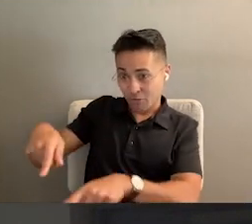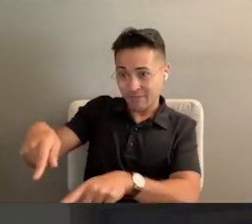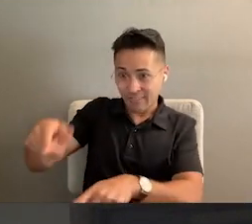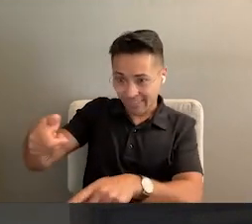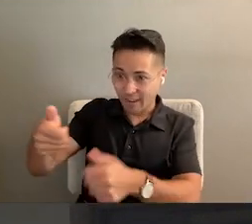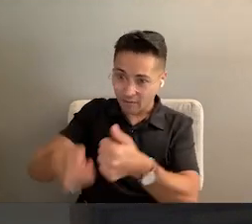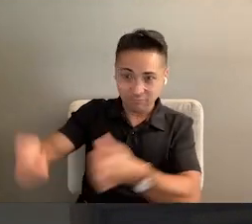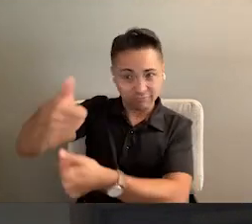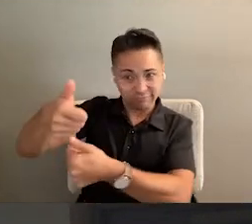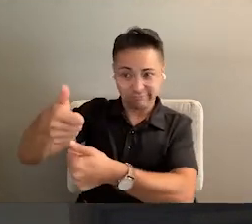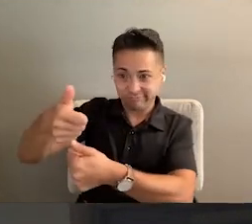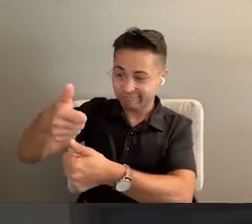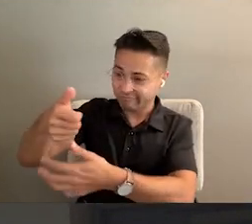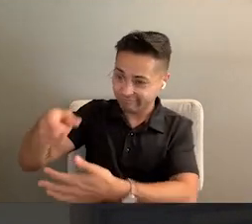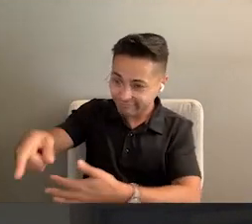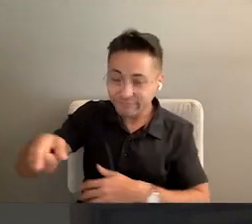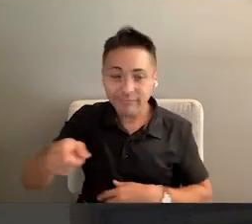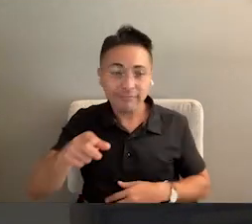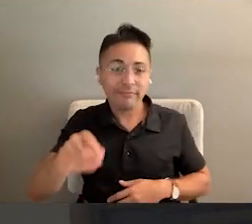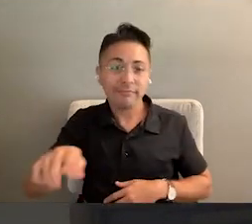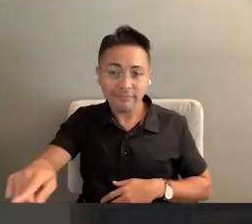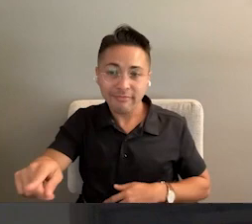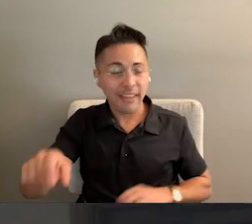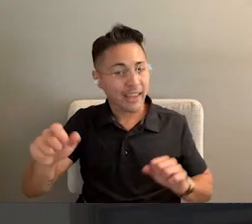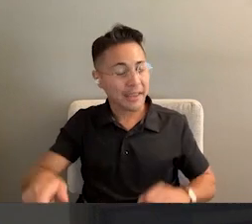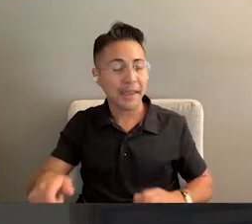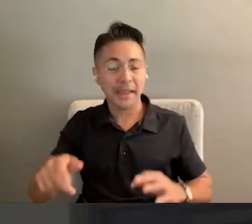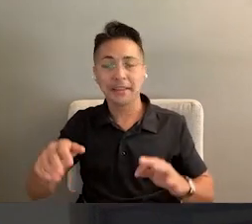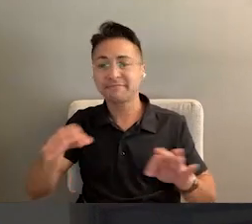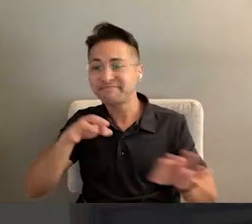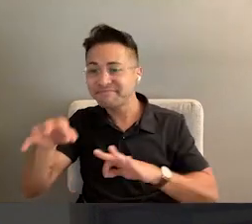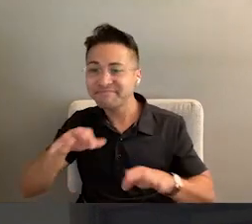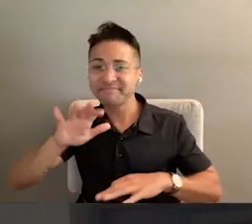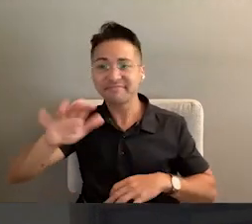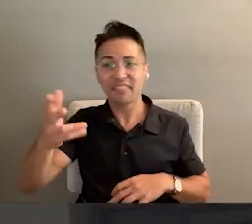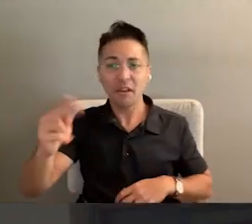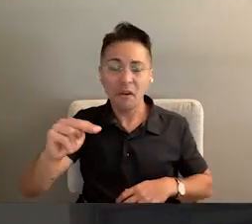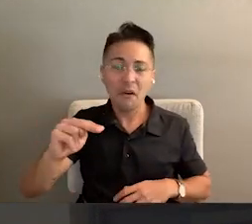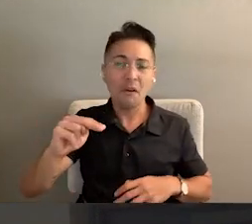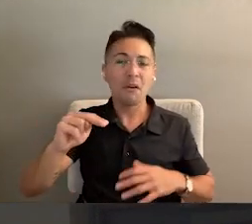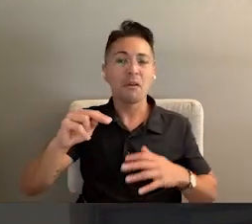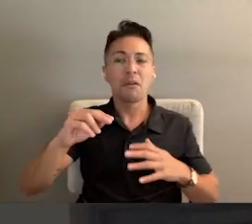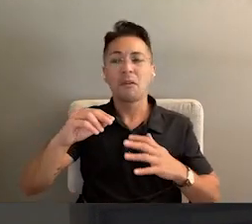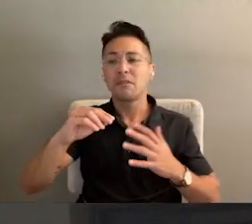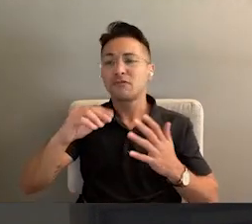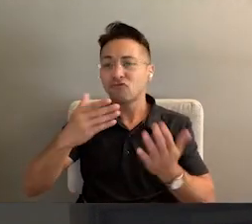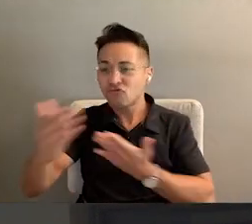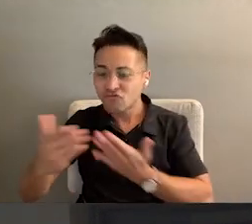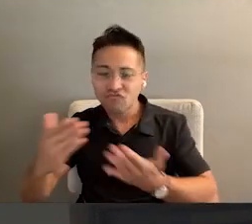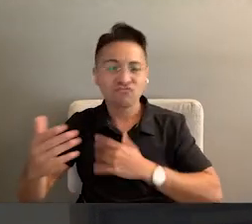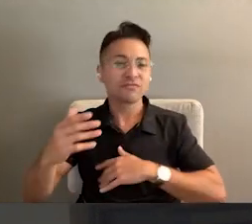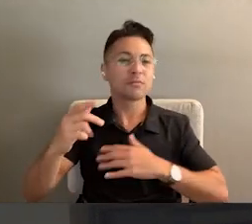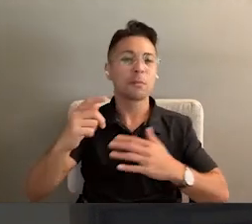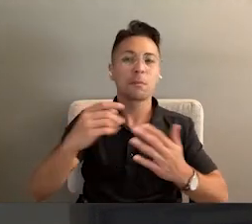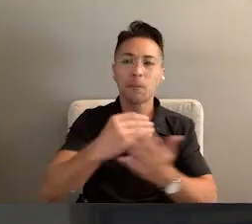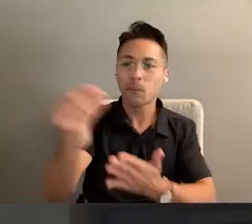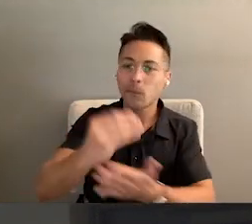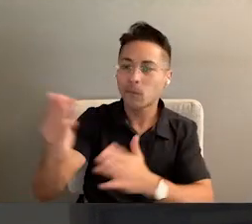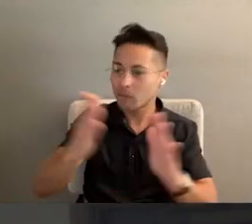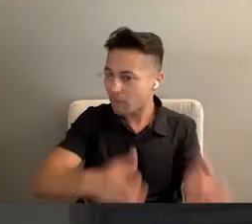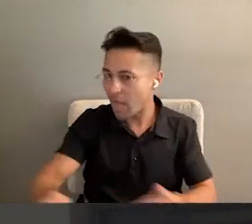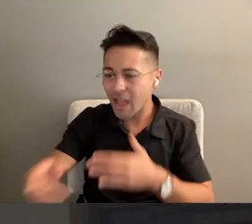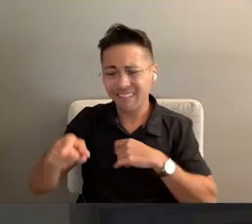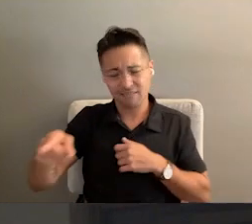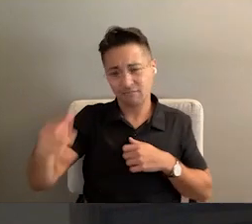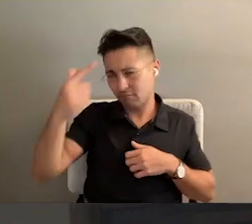our team, right? The participant, they're the ones in the driver's seat. They're the ones that stop up top. If they are capable of directing their own services and writing